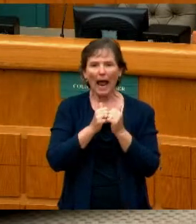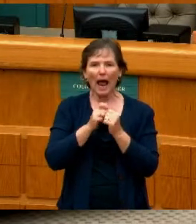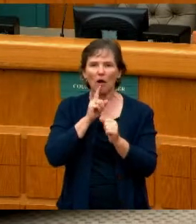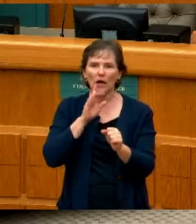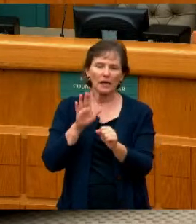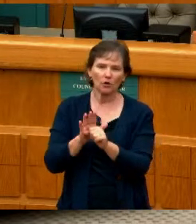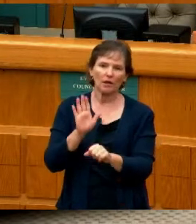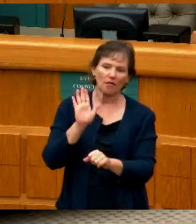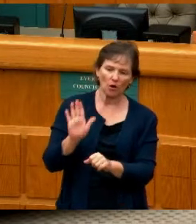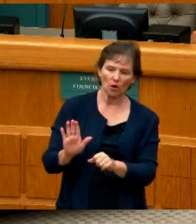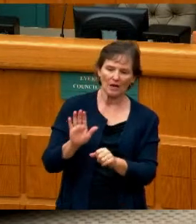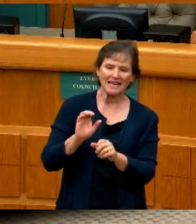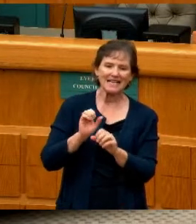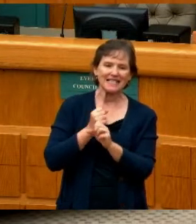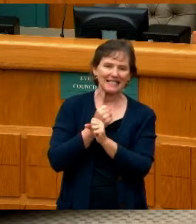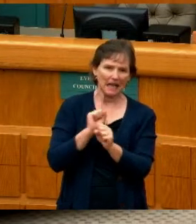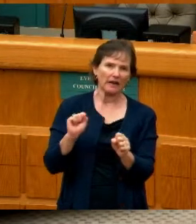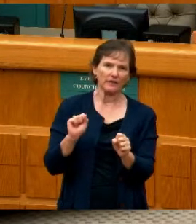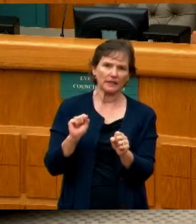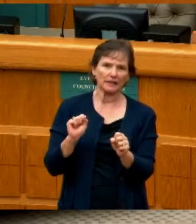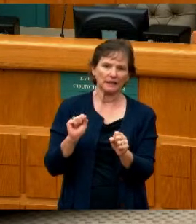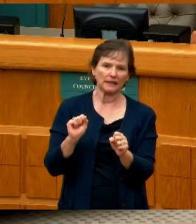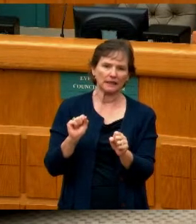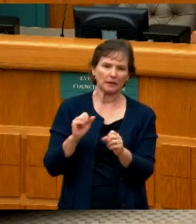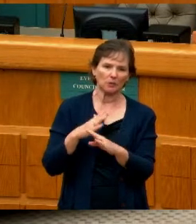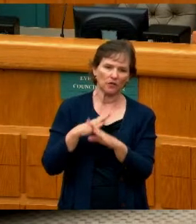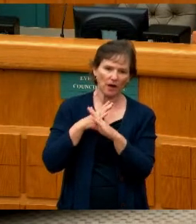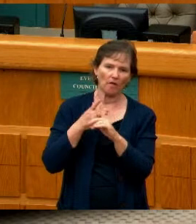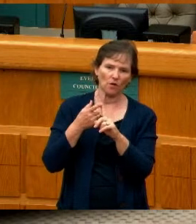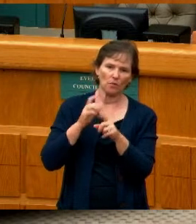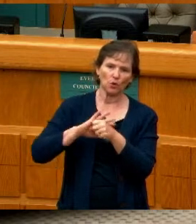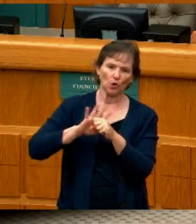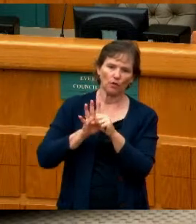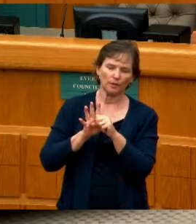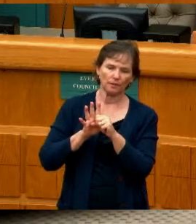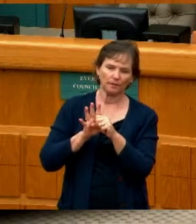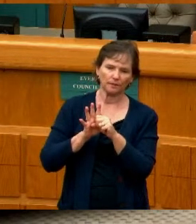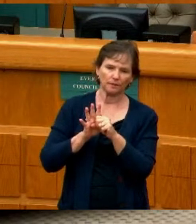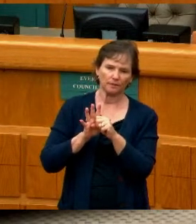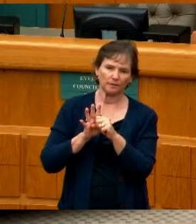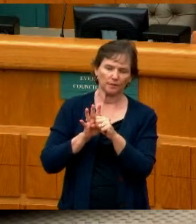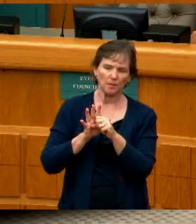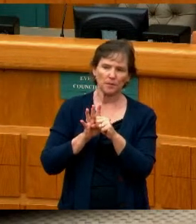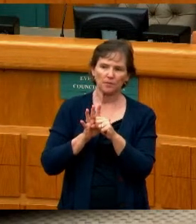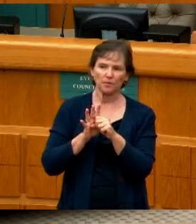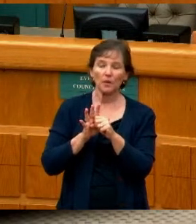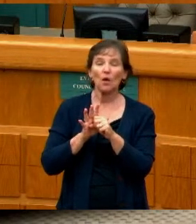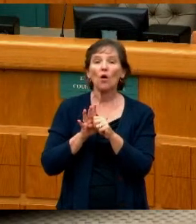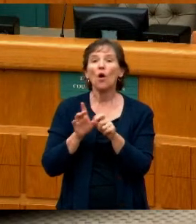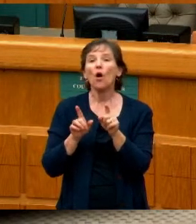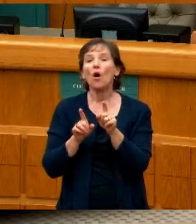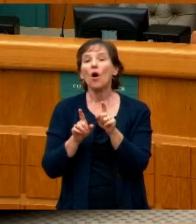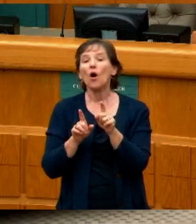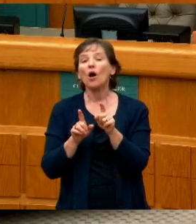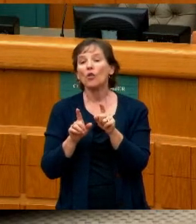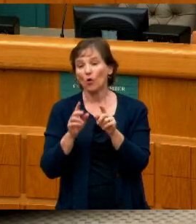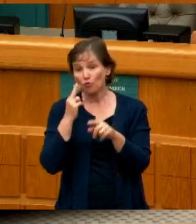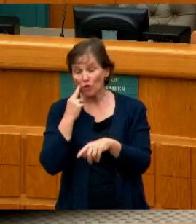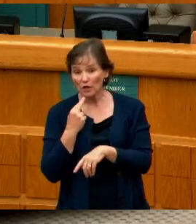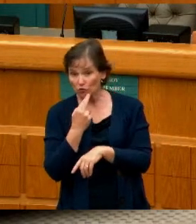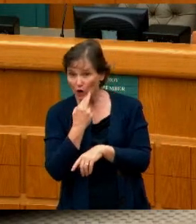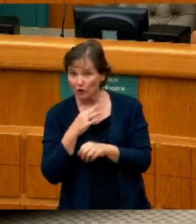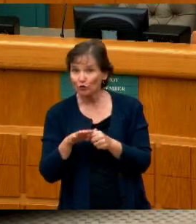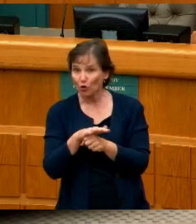you can to ensure their safety. So while, again, as I said, we have restaurants that are open and